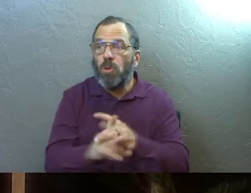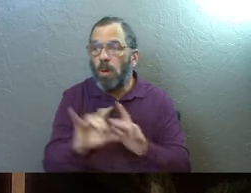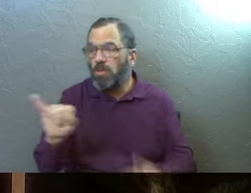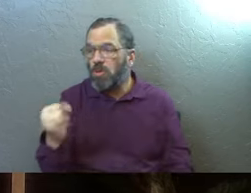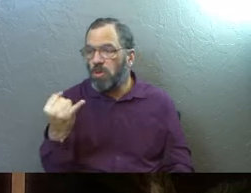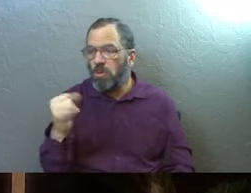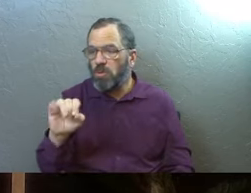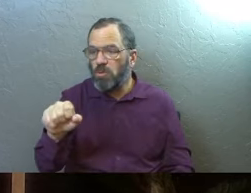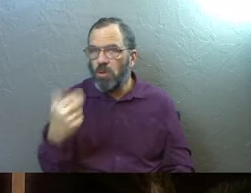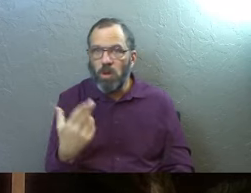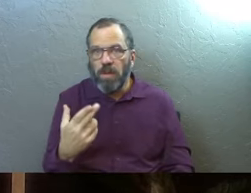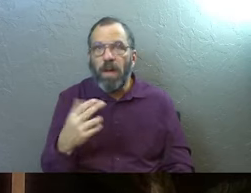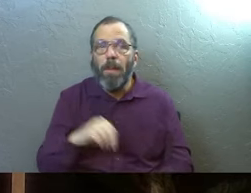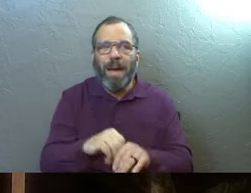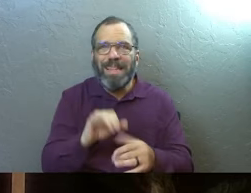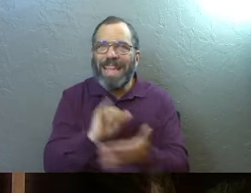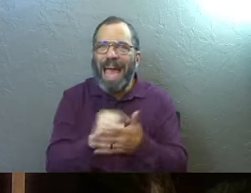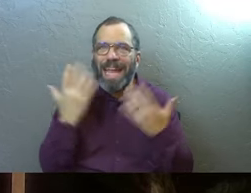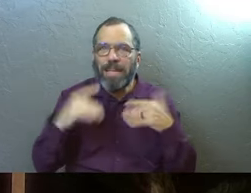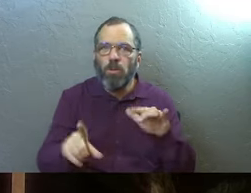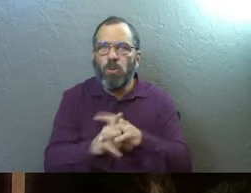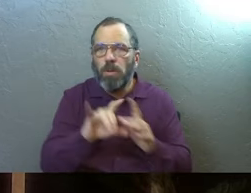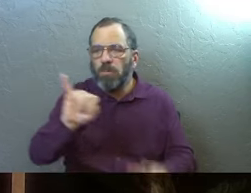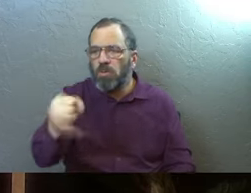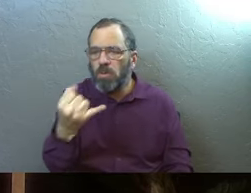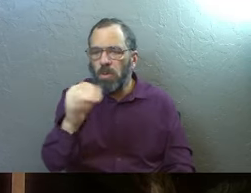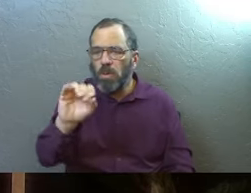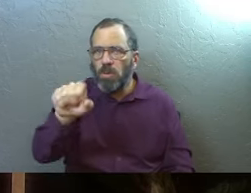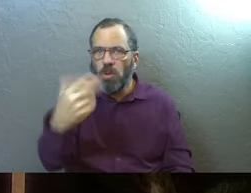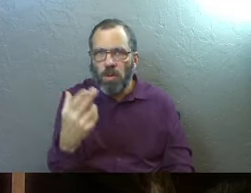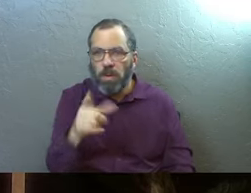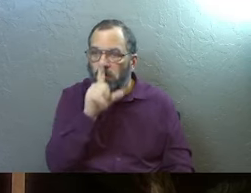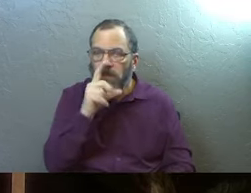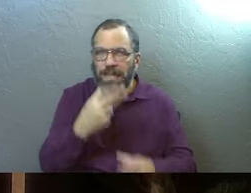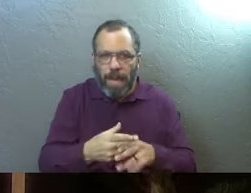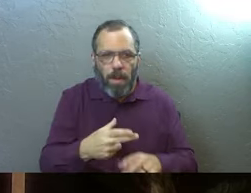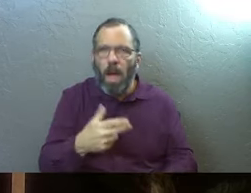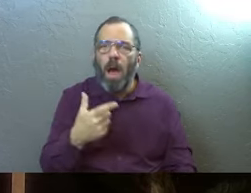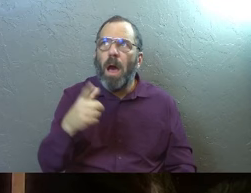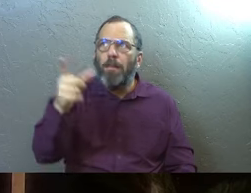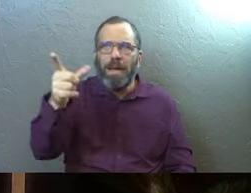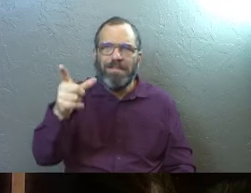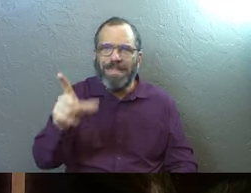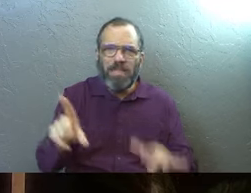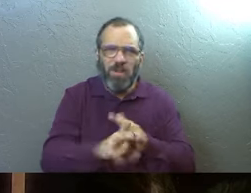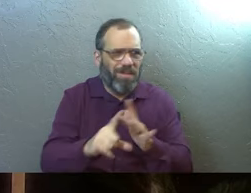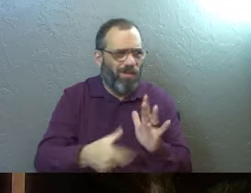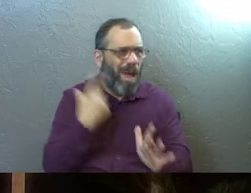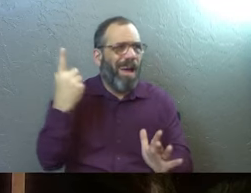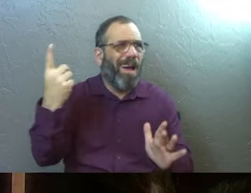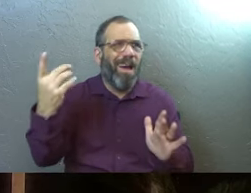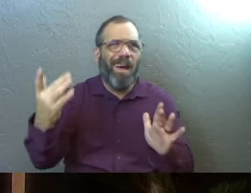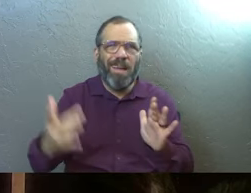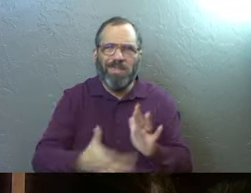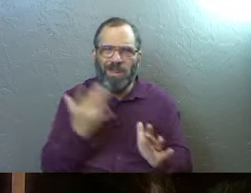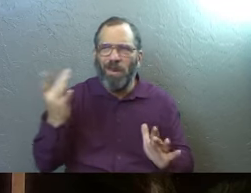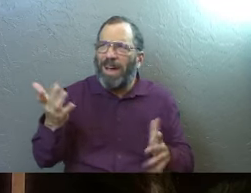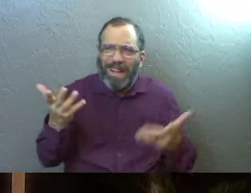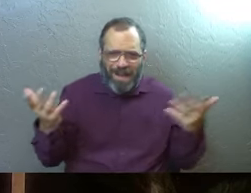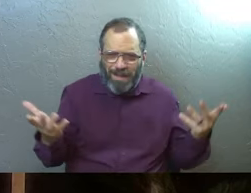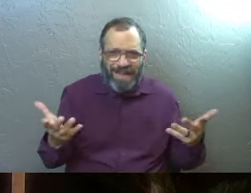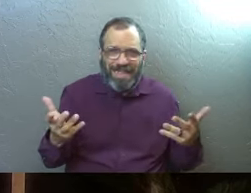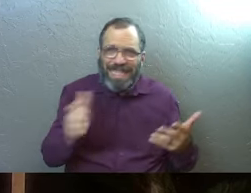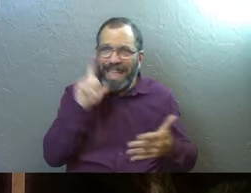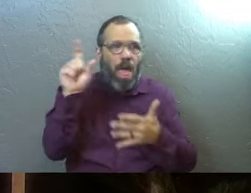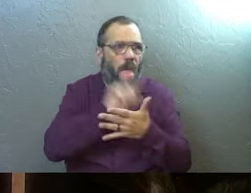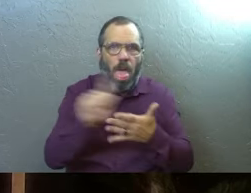might be Gabriel. He's just not named there. But Gabriel doesn't show up a lot, right? Like, this isn't